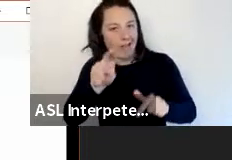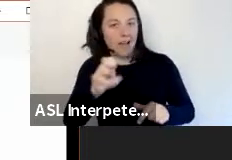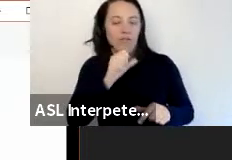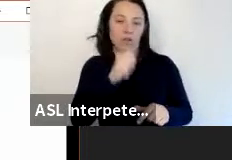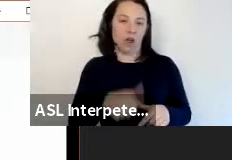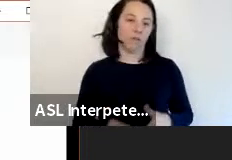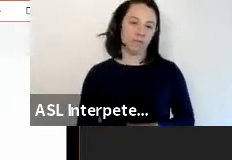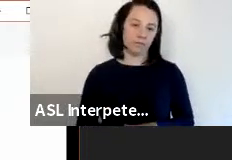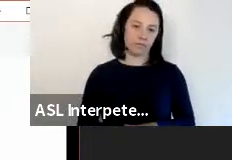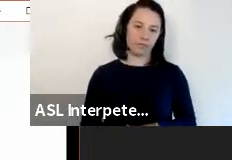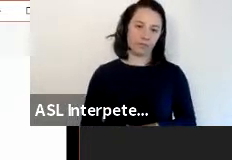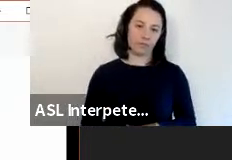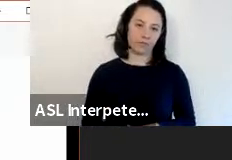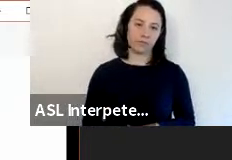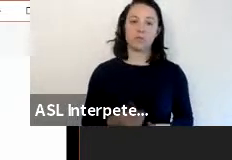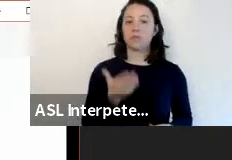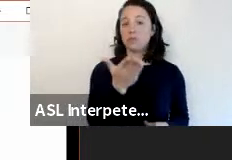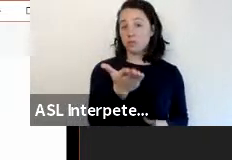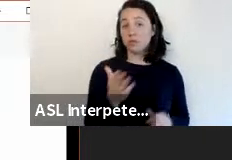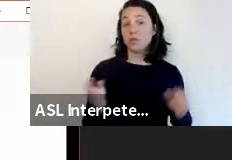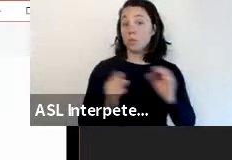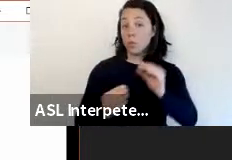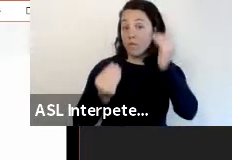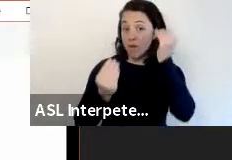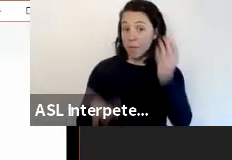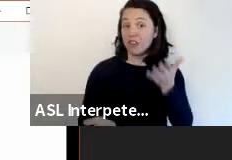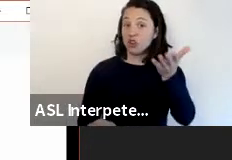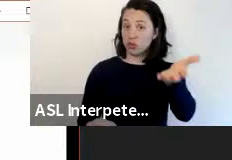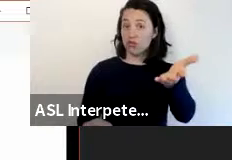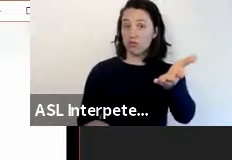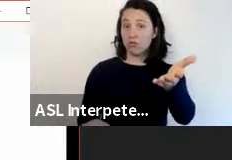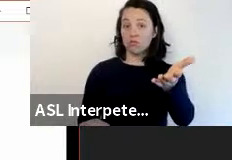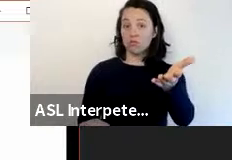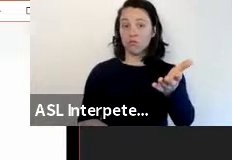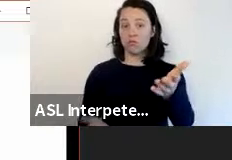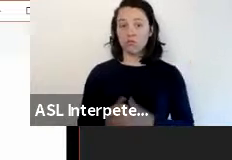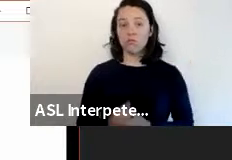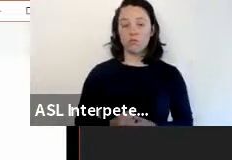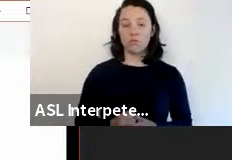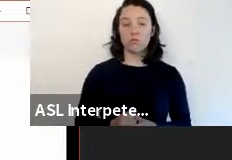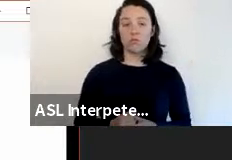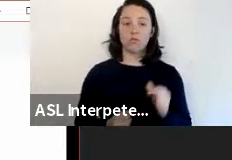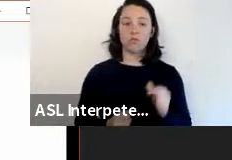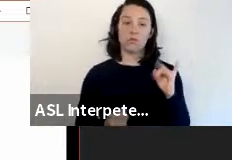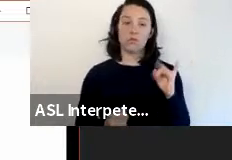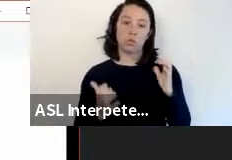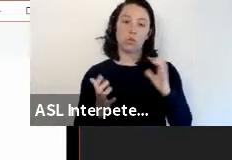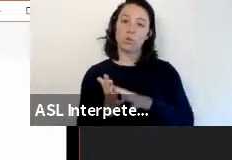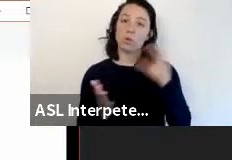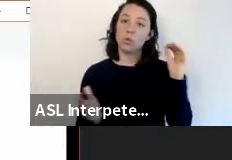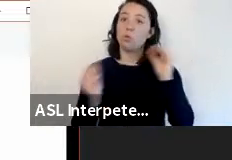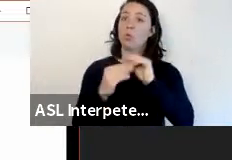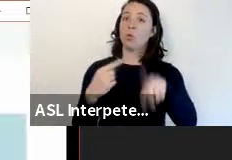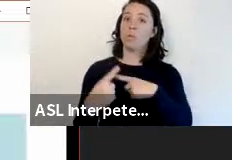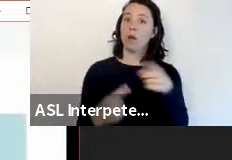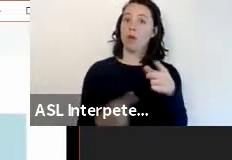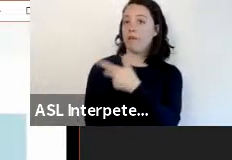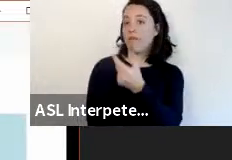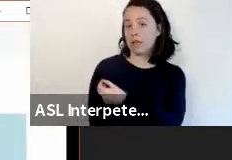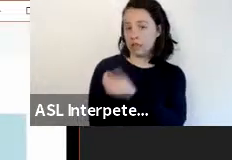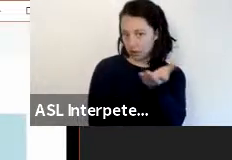There's some more information if you'd like to learn more about this, about these vaccines. Next slide, please.